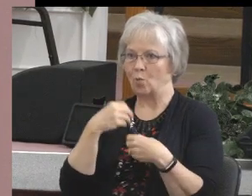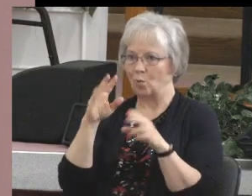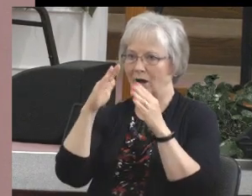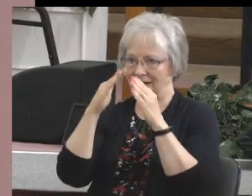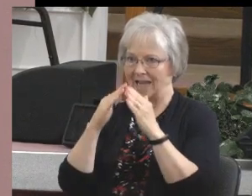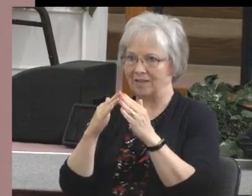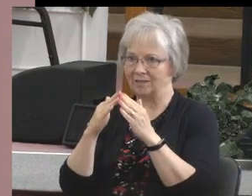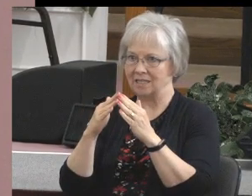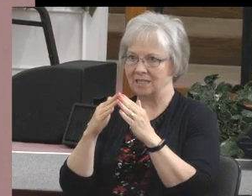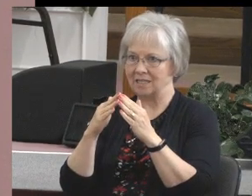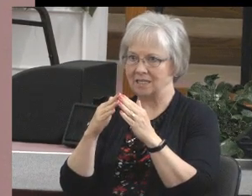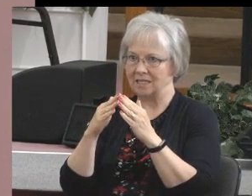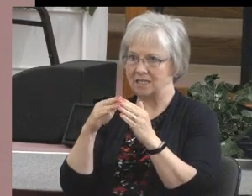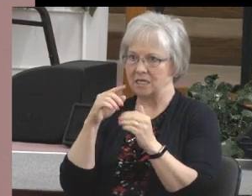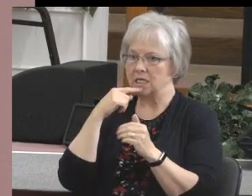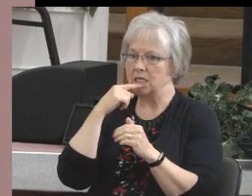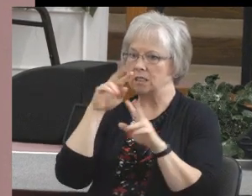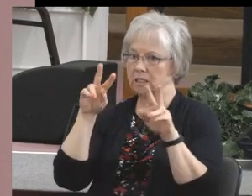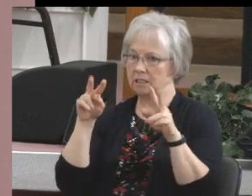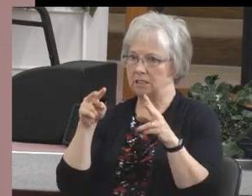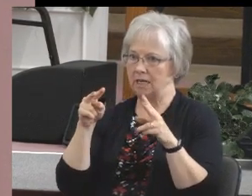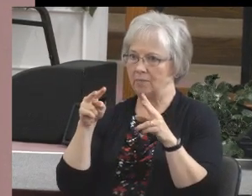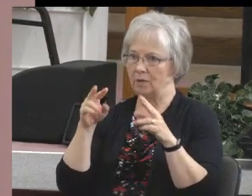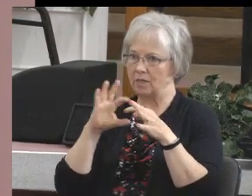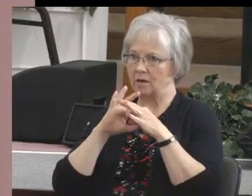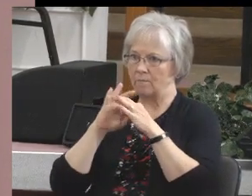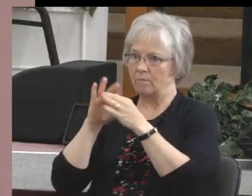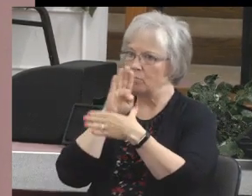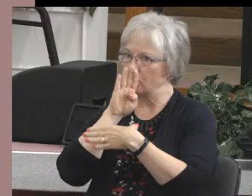It is a statement of a citizen of a nation.